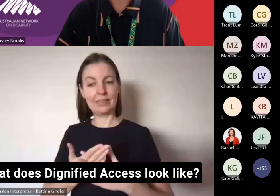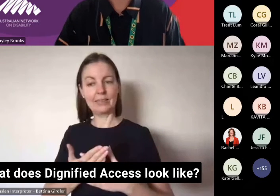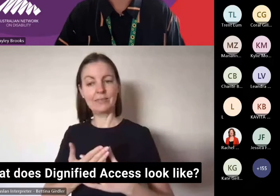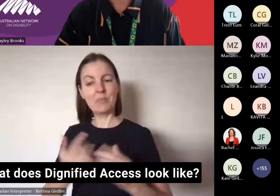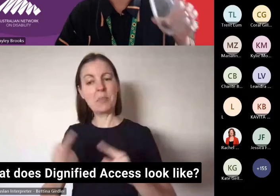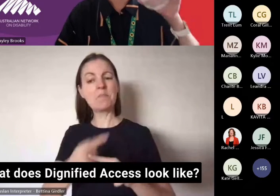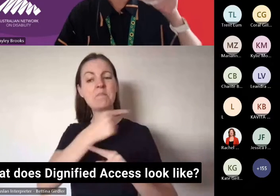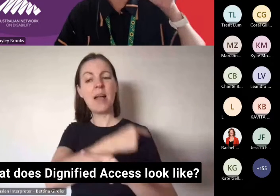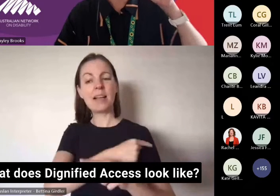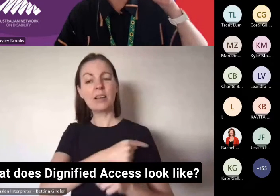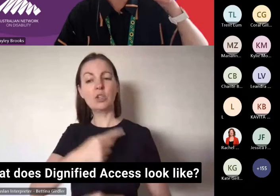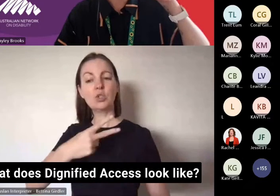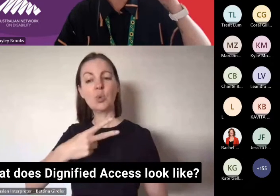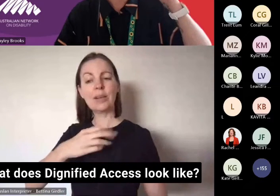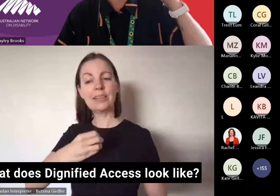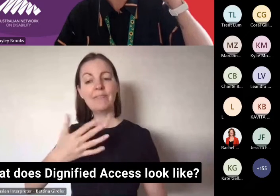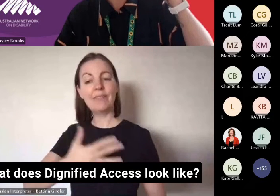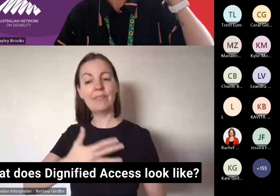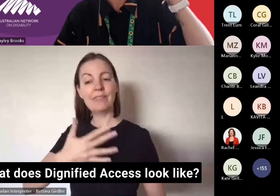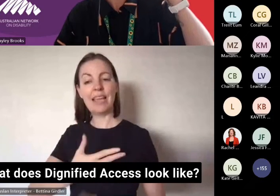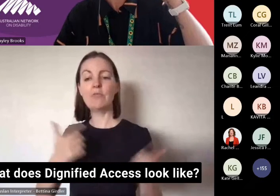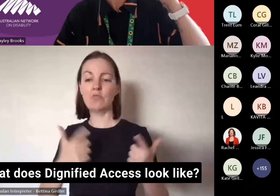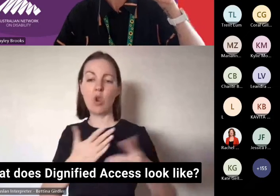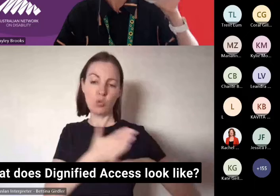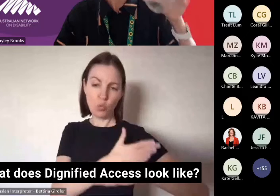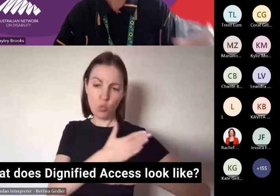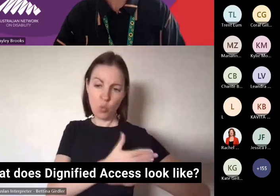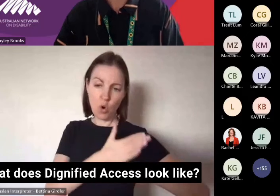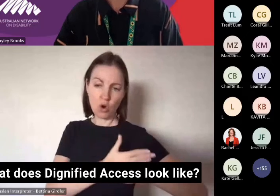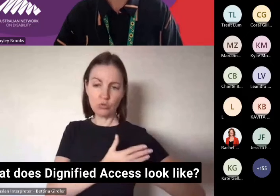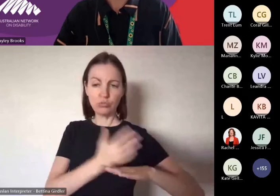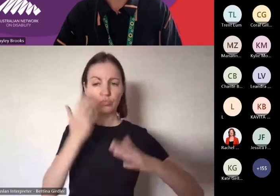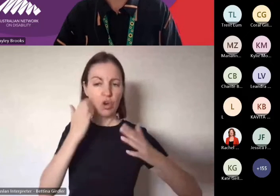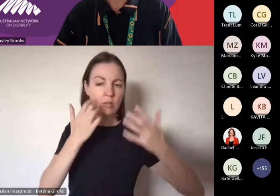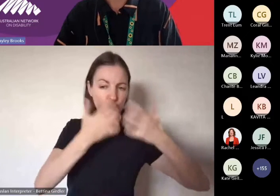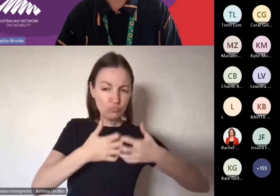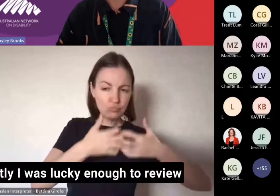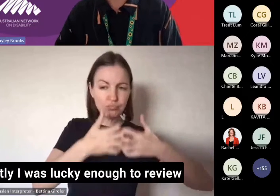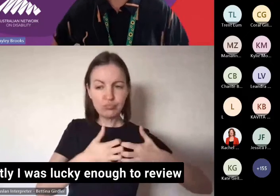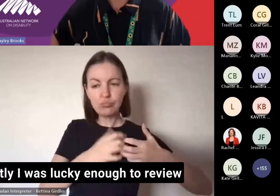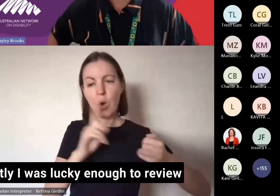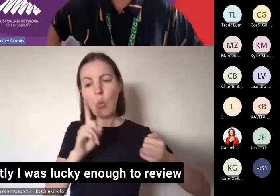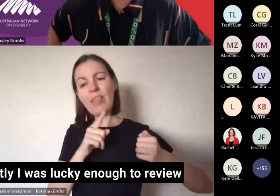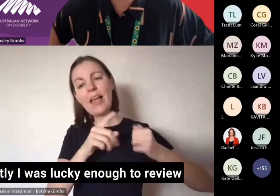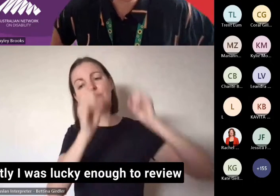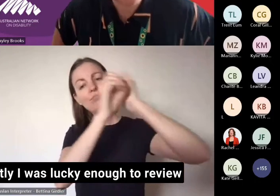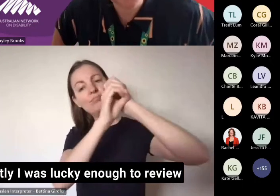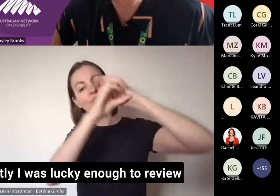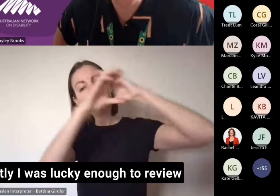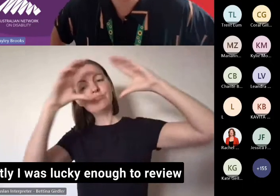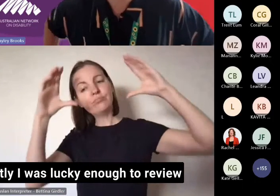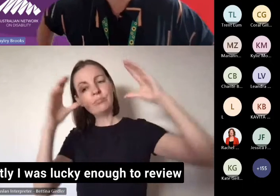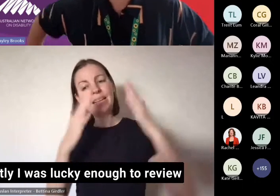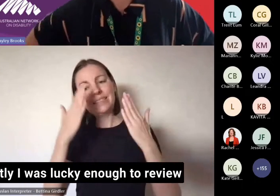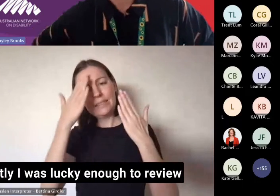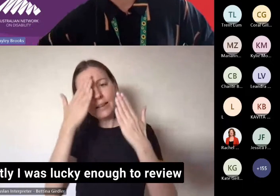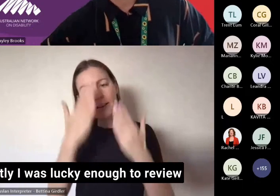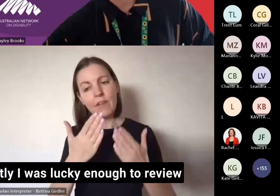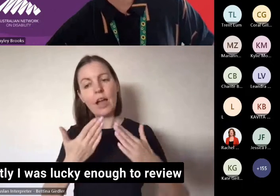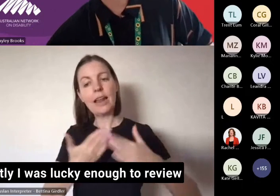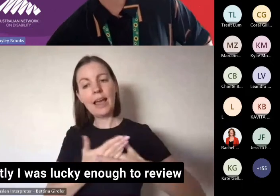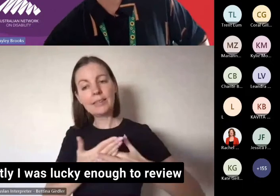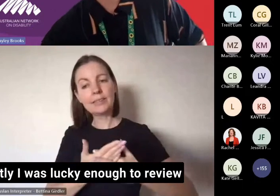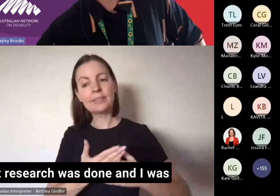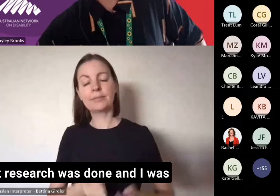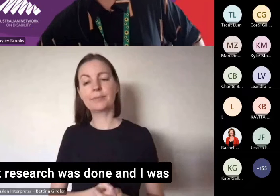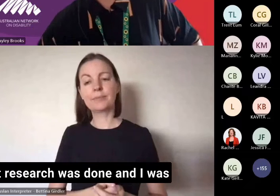done around, what does dignified access look like? And actually just recently, I was lucky